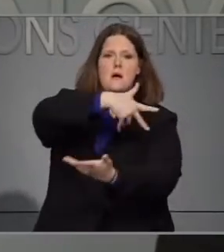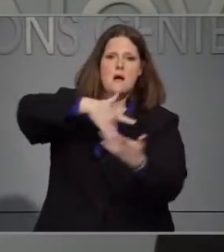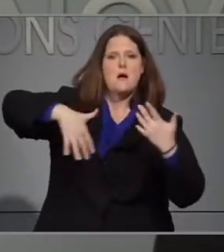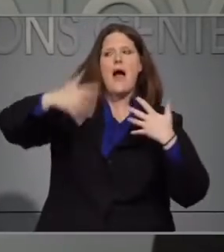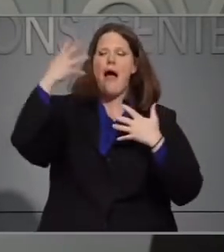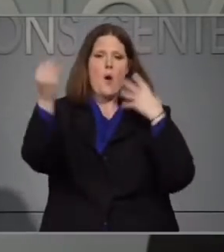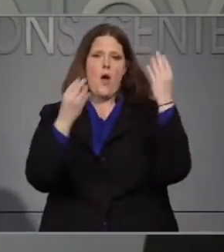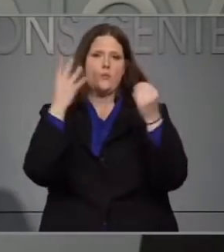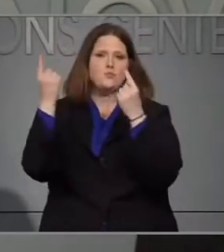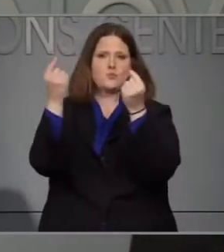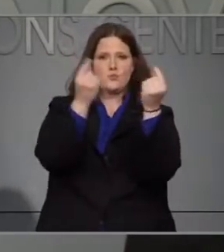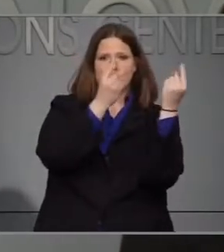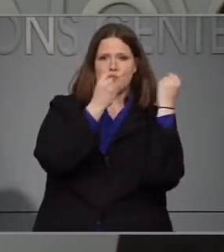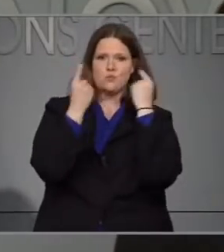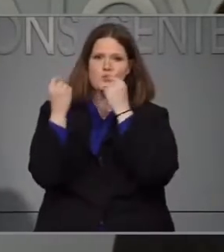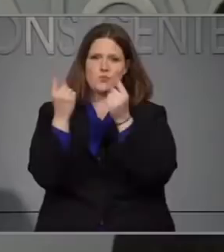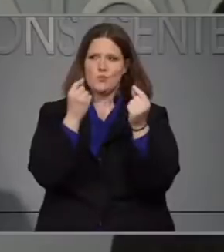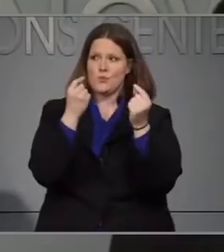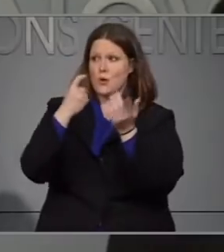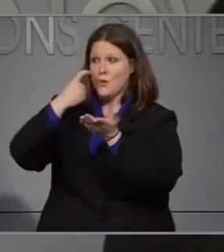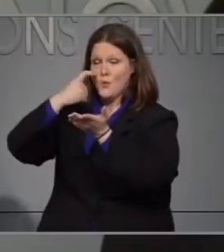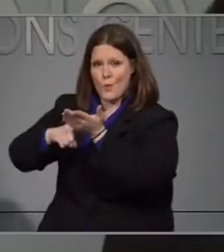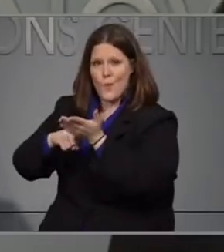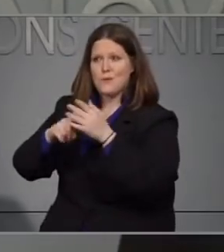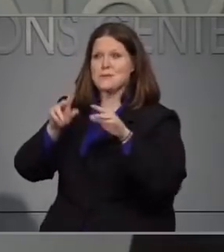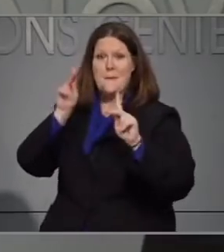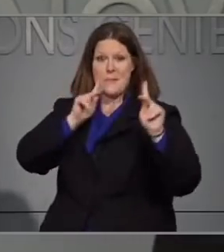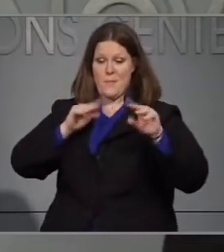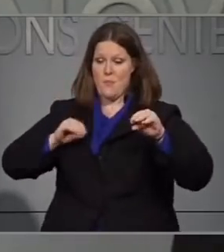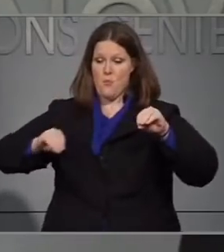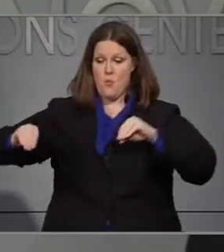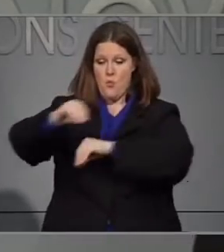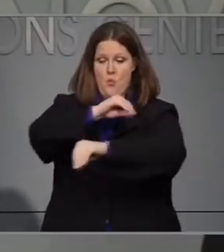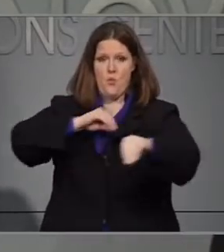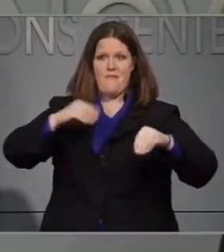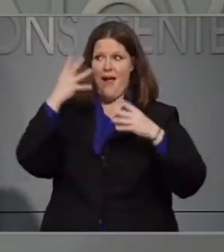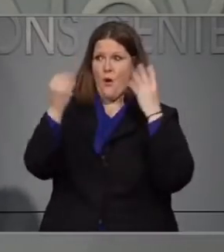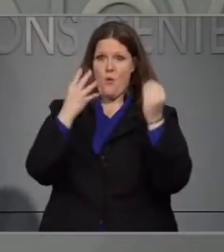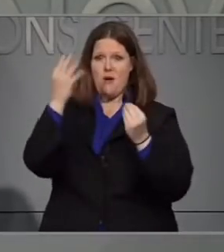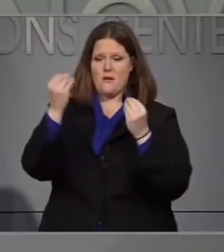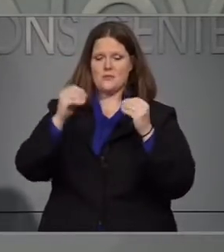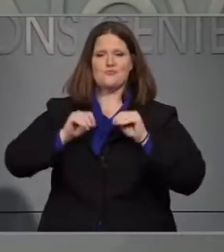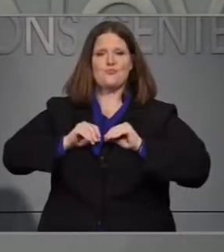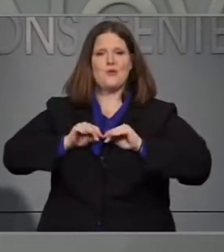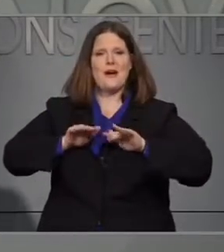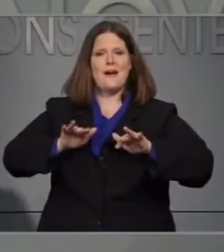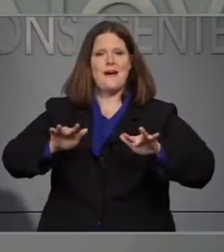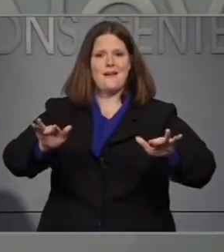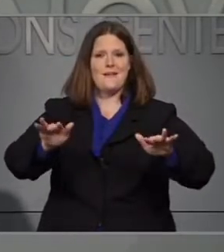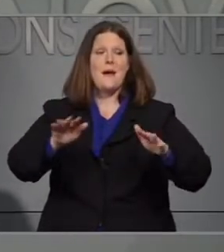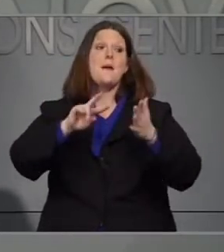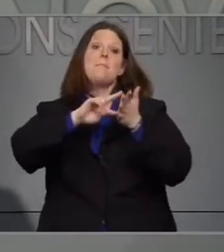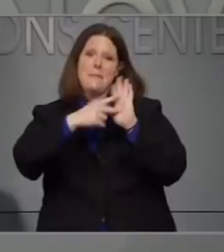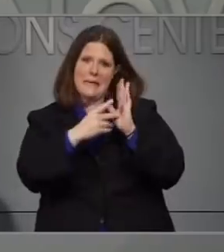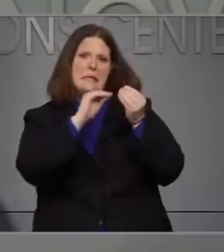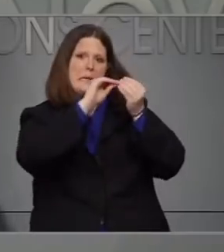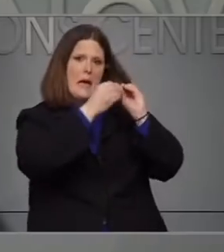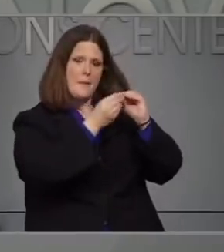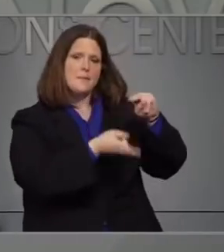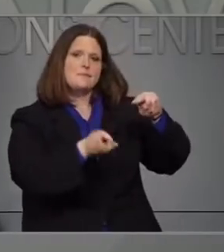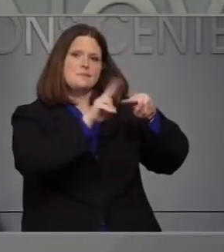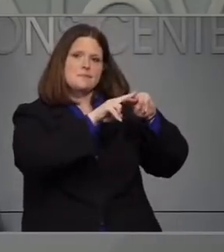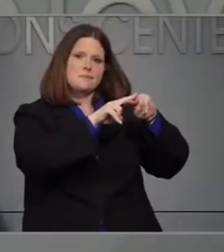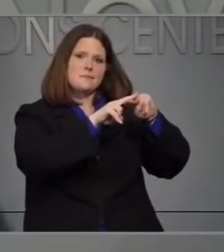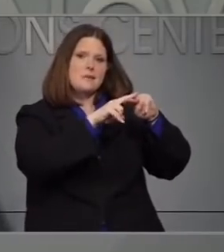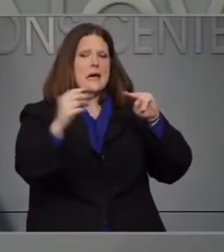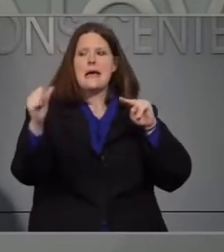in the community, we are seeing our cases go up. And again, we've been saying that it's not hair on